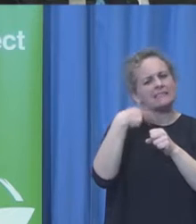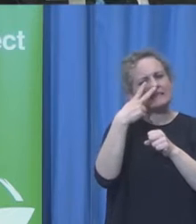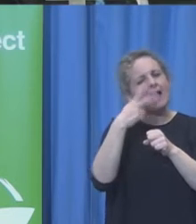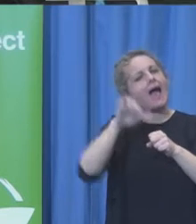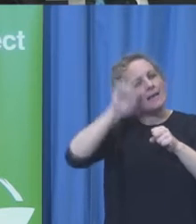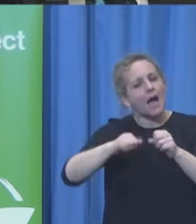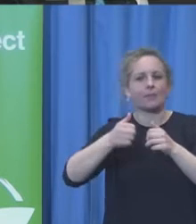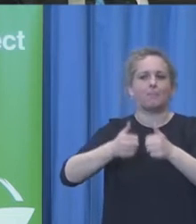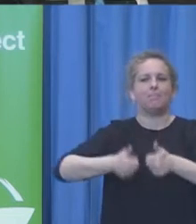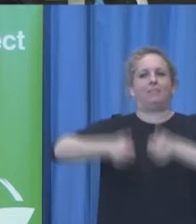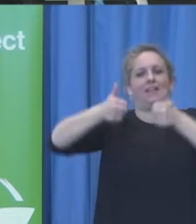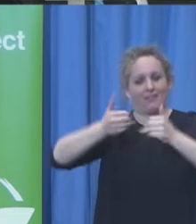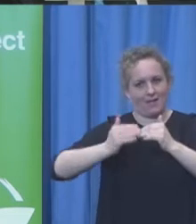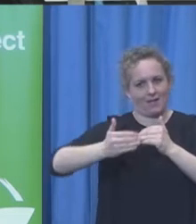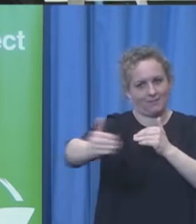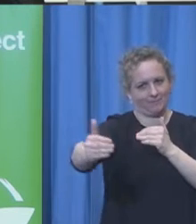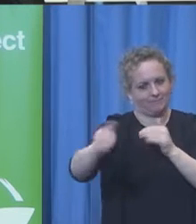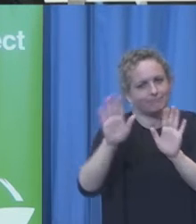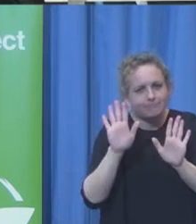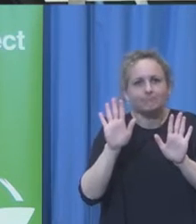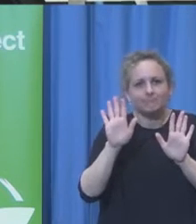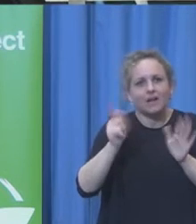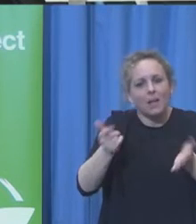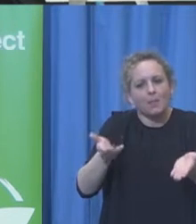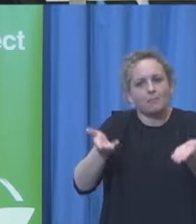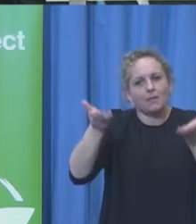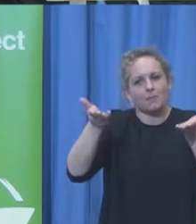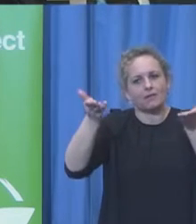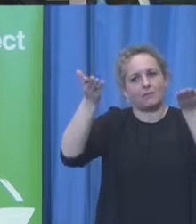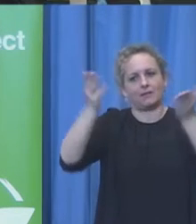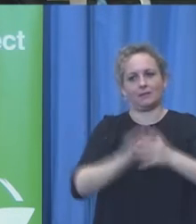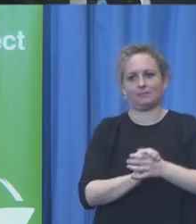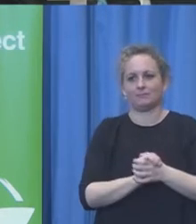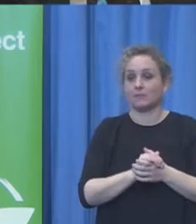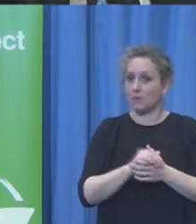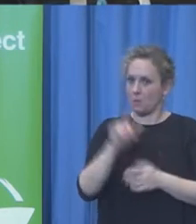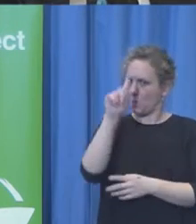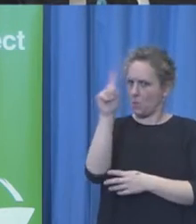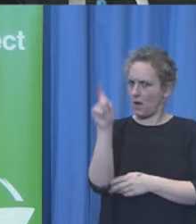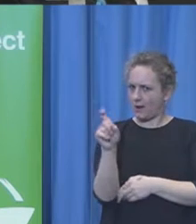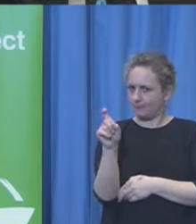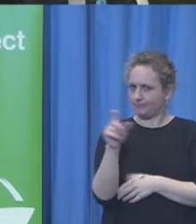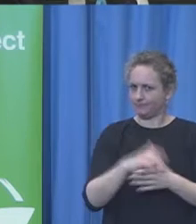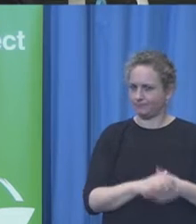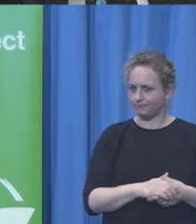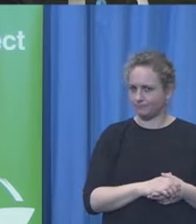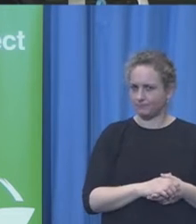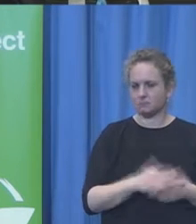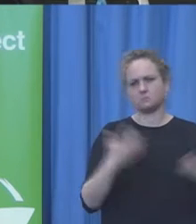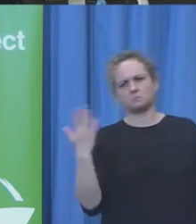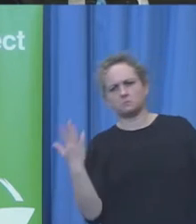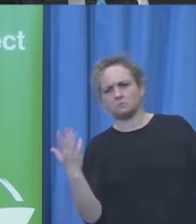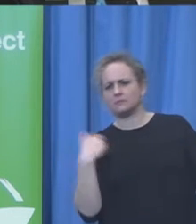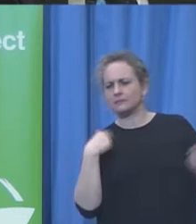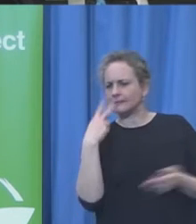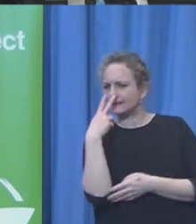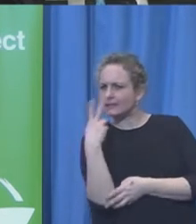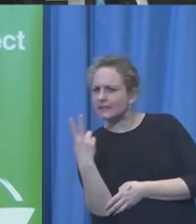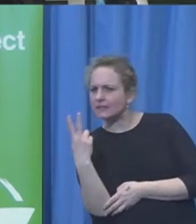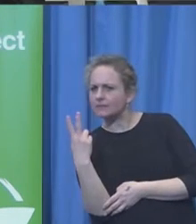improved. Because sometimes one hand doesn't know what the other is